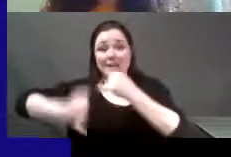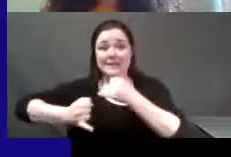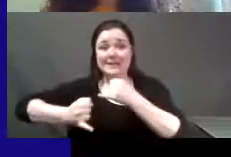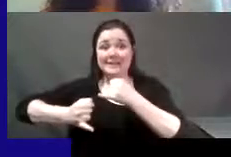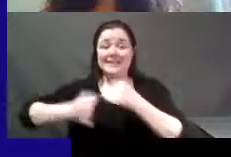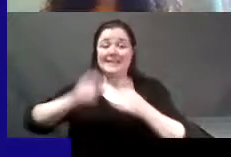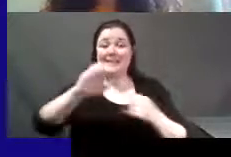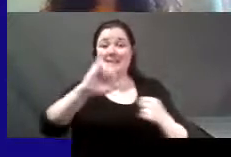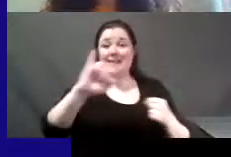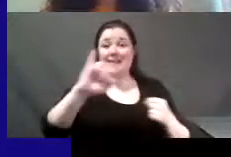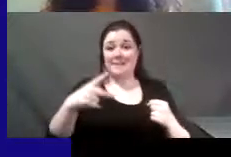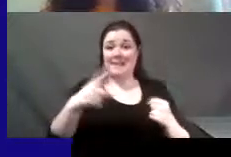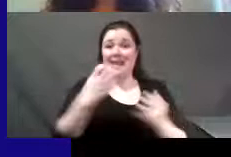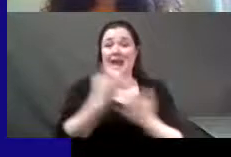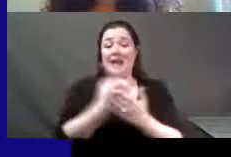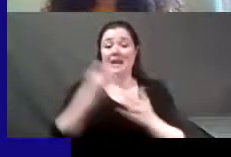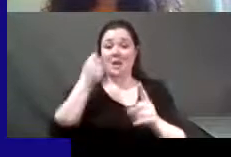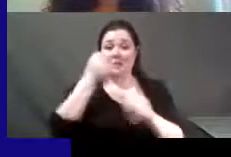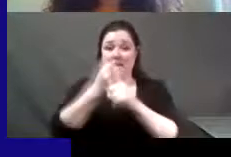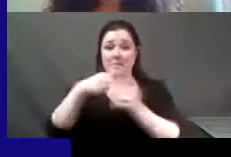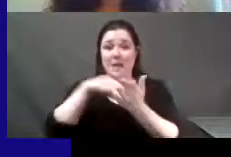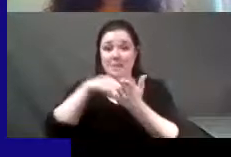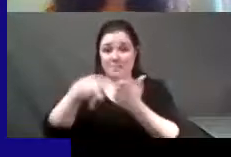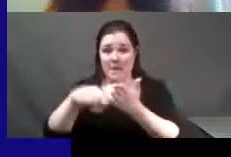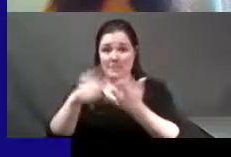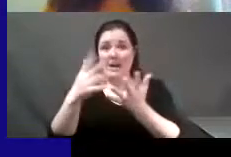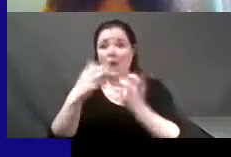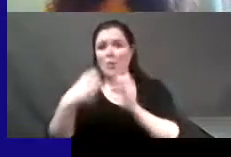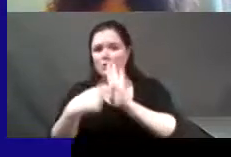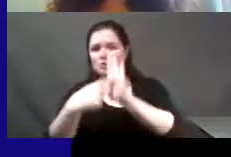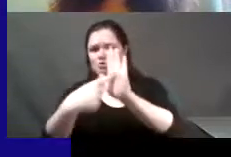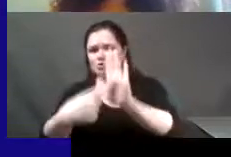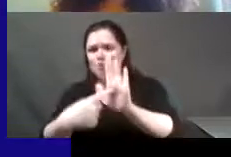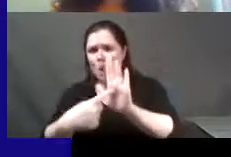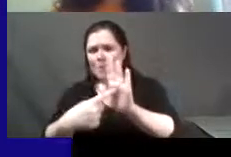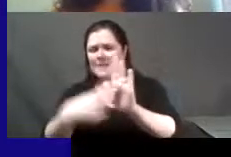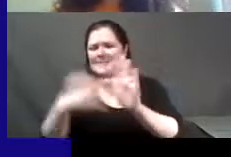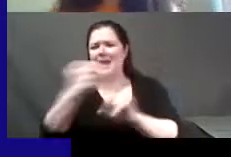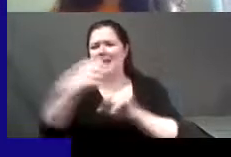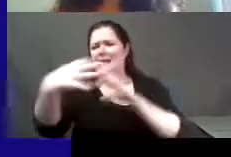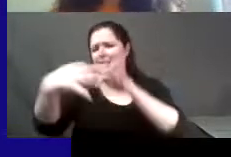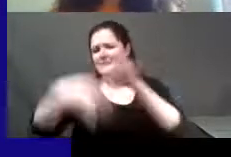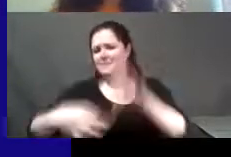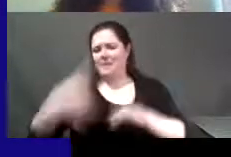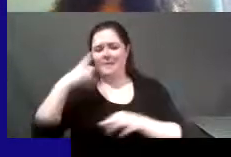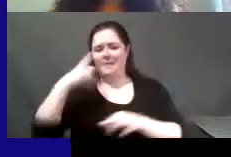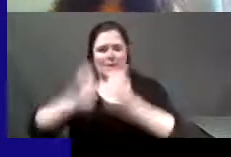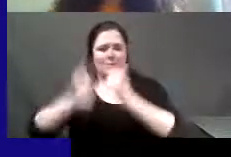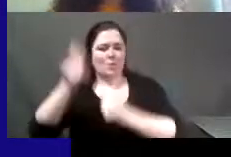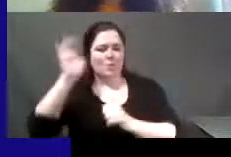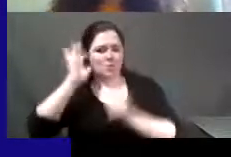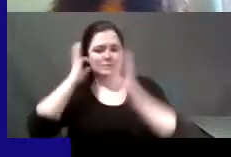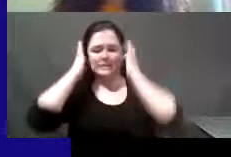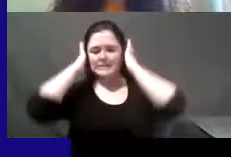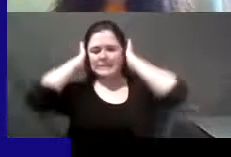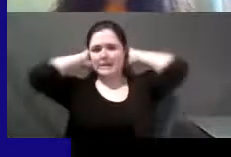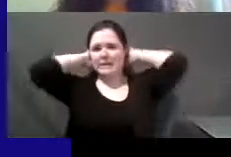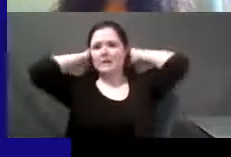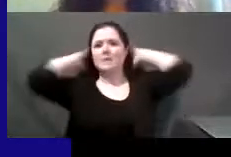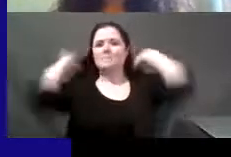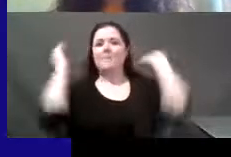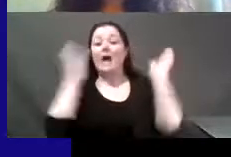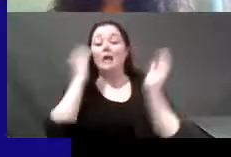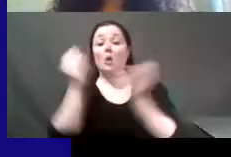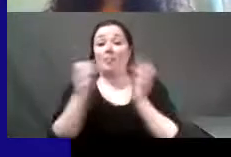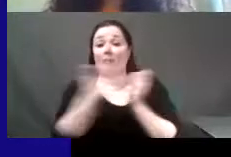impact payments. I wanted to show this and / explain it to those listening as well. And I know a lot of you all